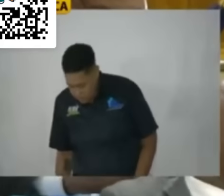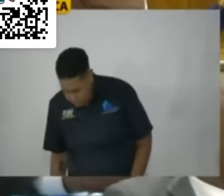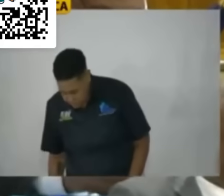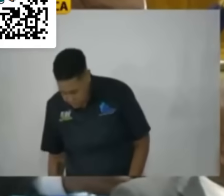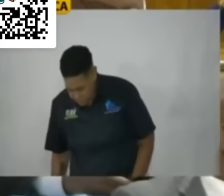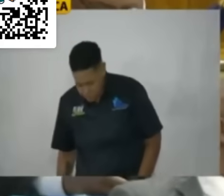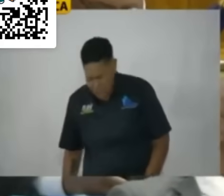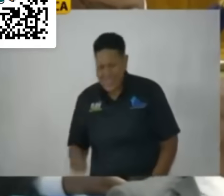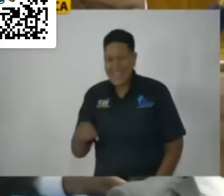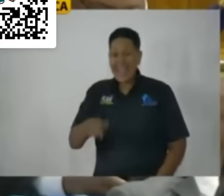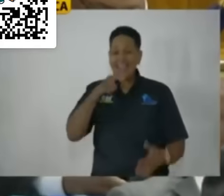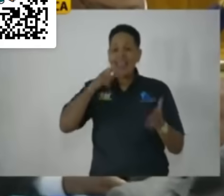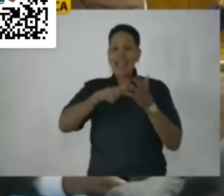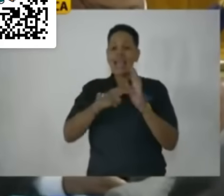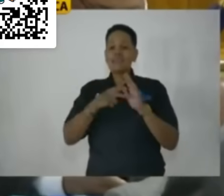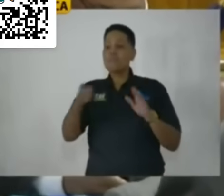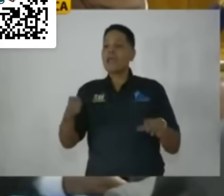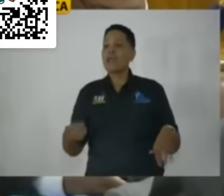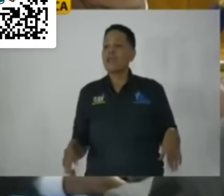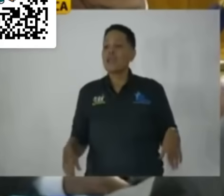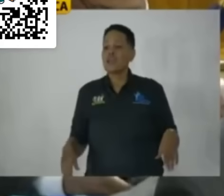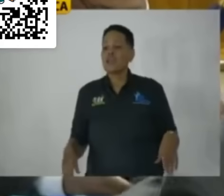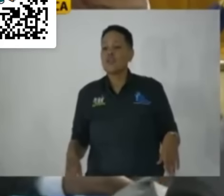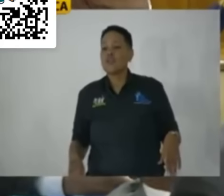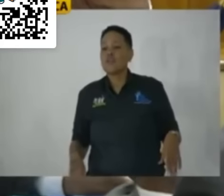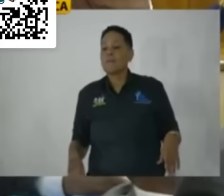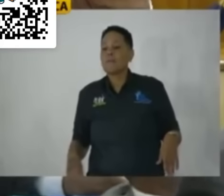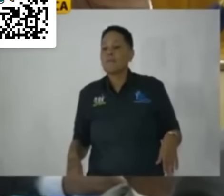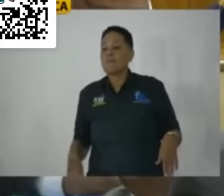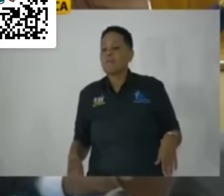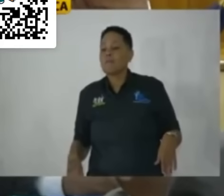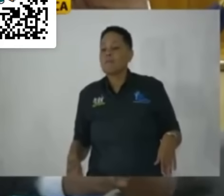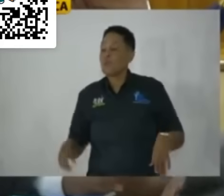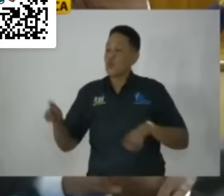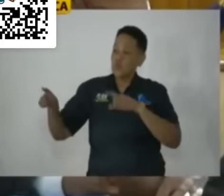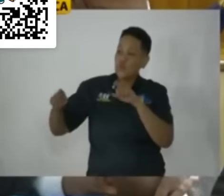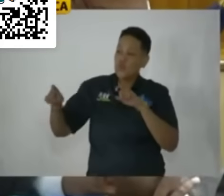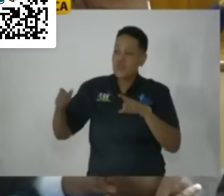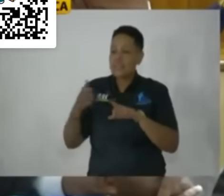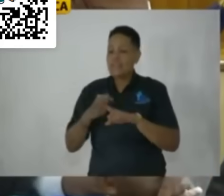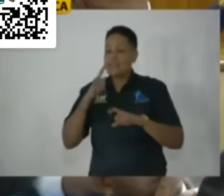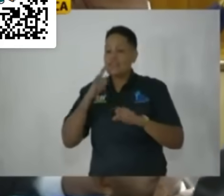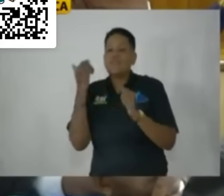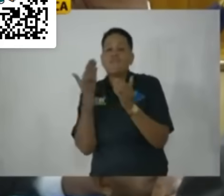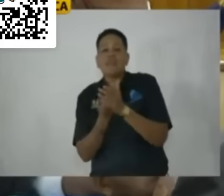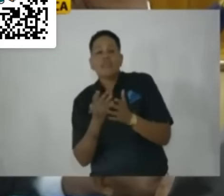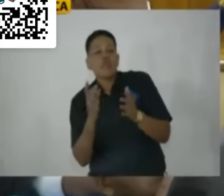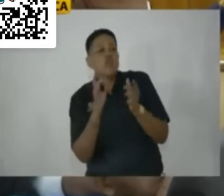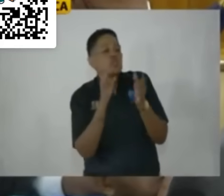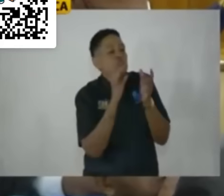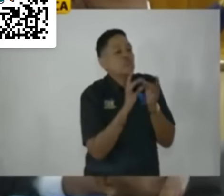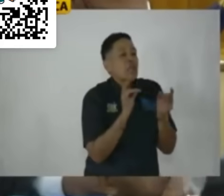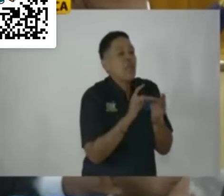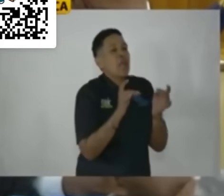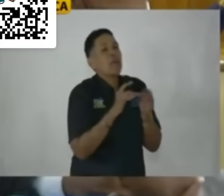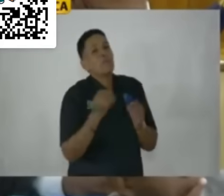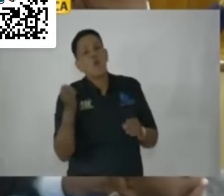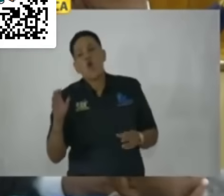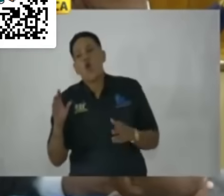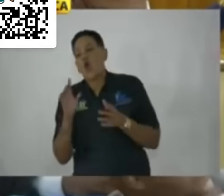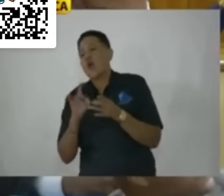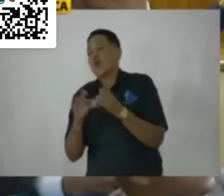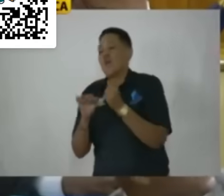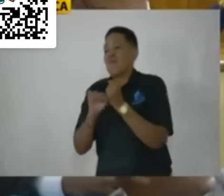This is not about quibbling whether a question is in fact a statement or you're speaking a bit too